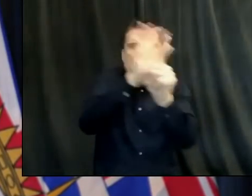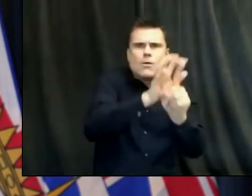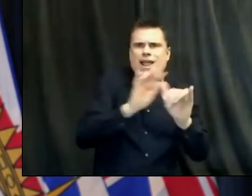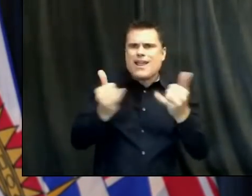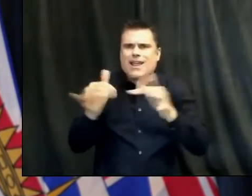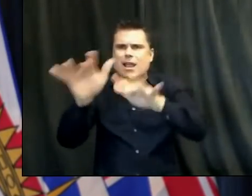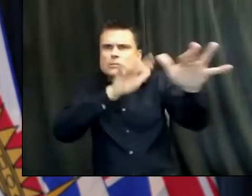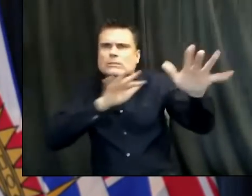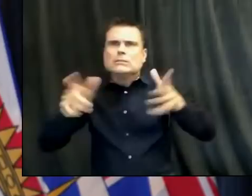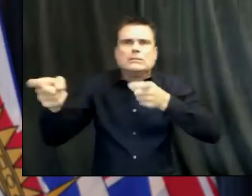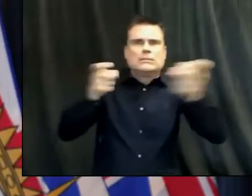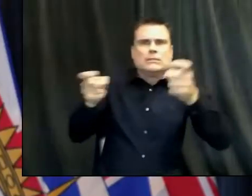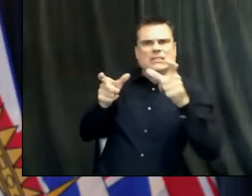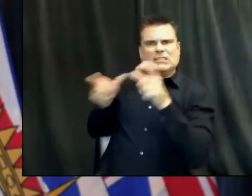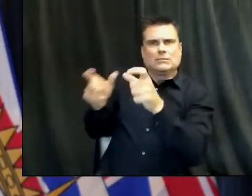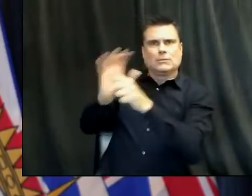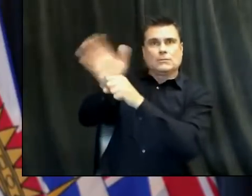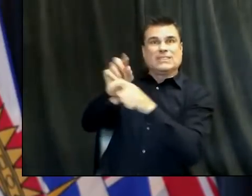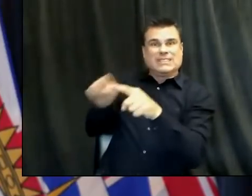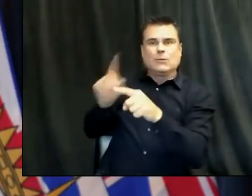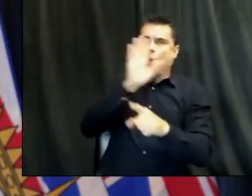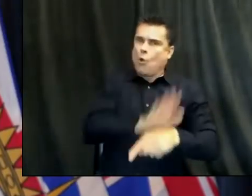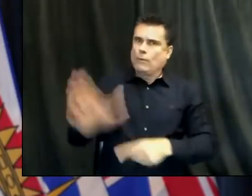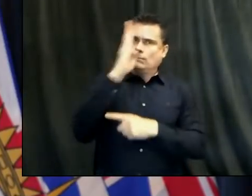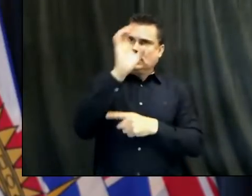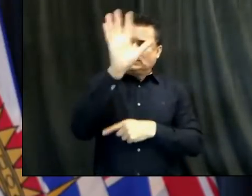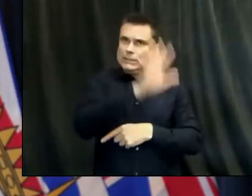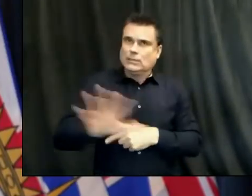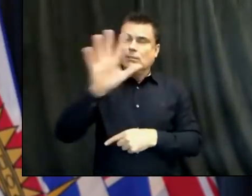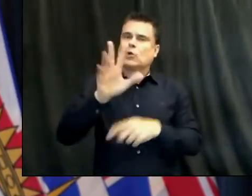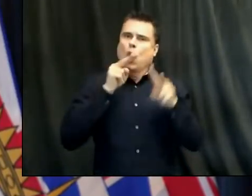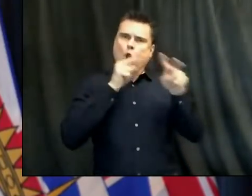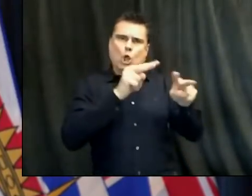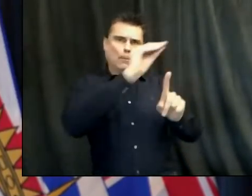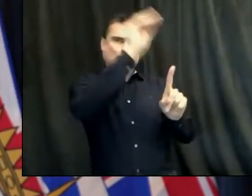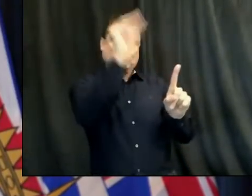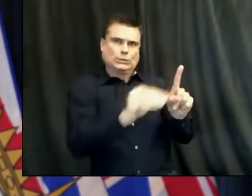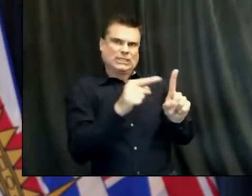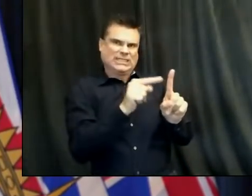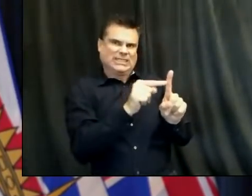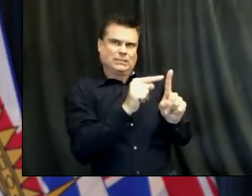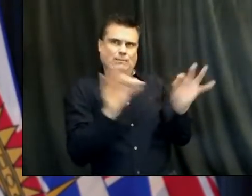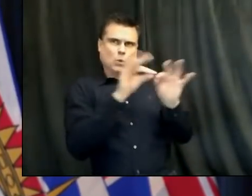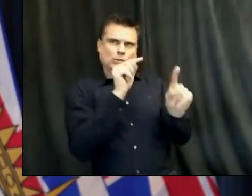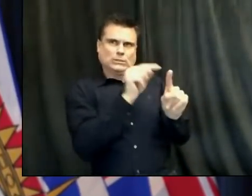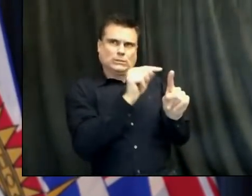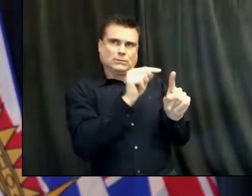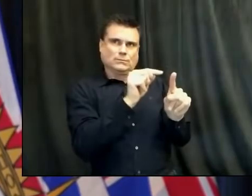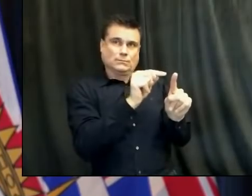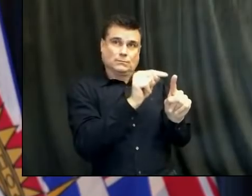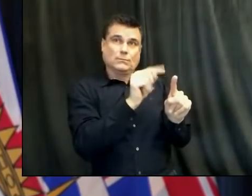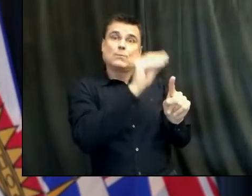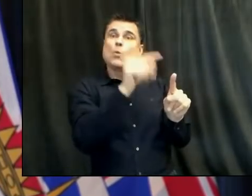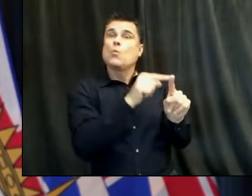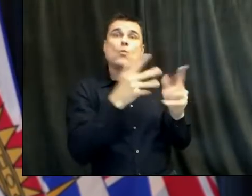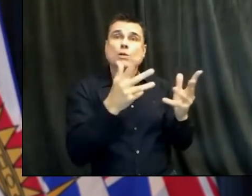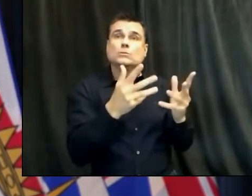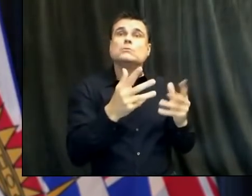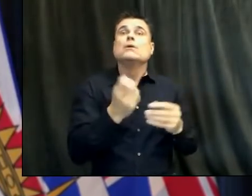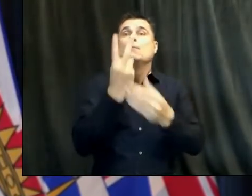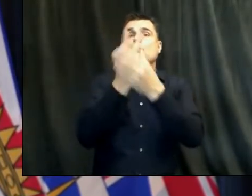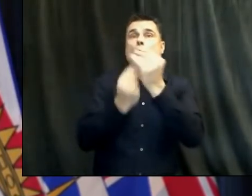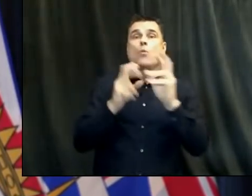province and report the percent positives of those. This includes includes what we call testing under